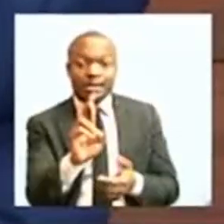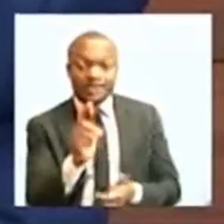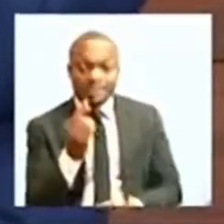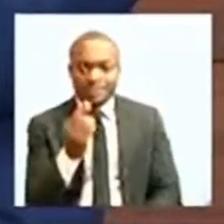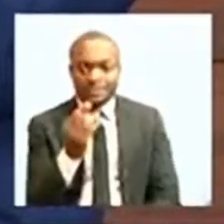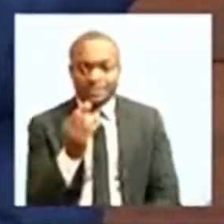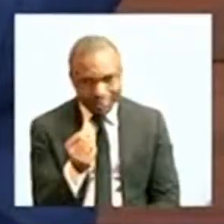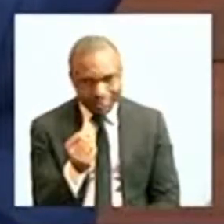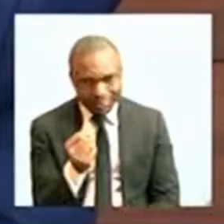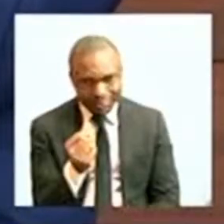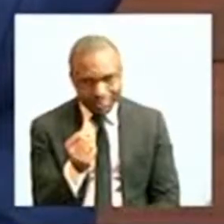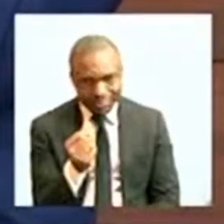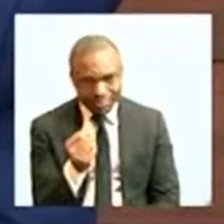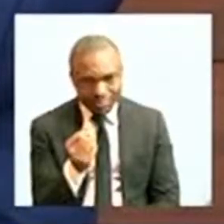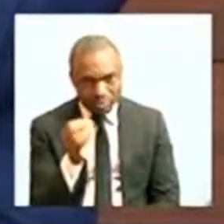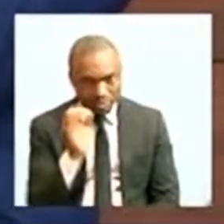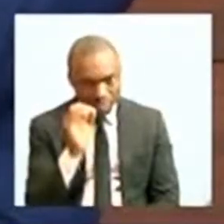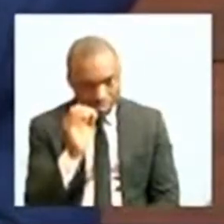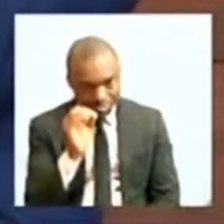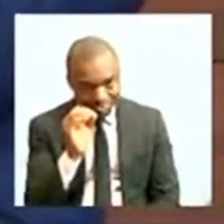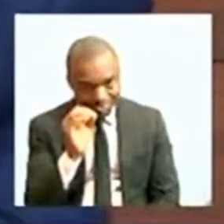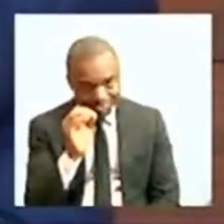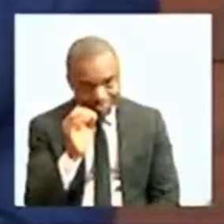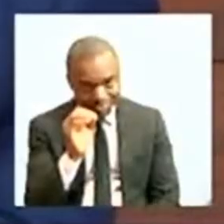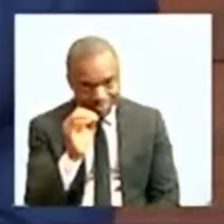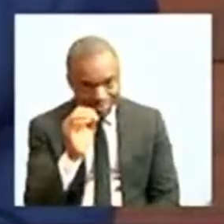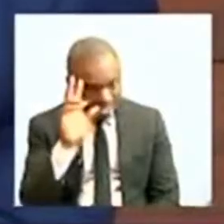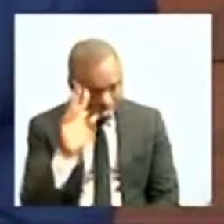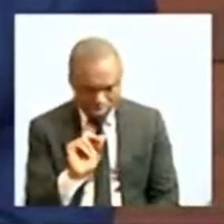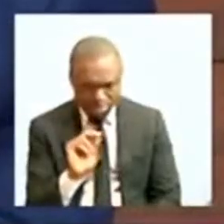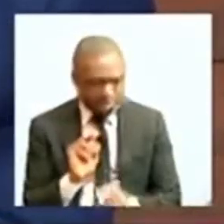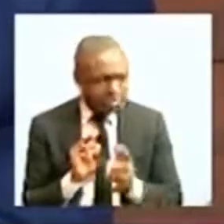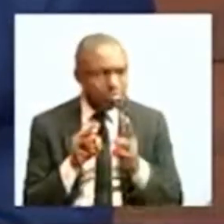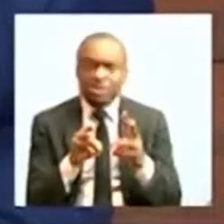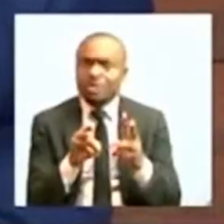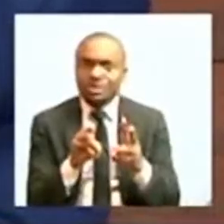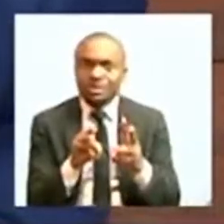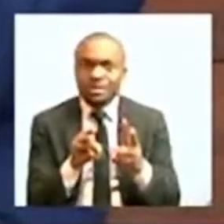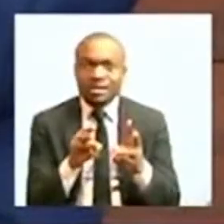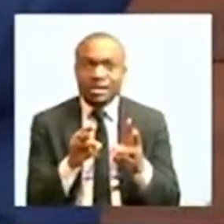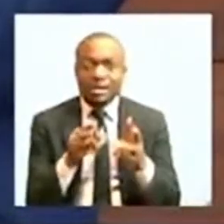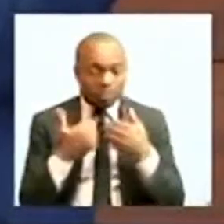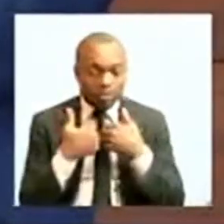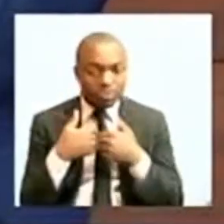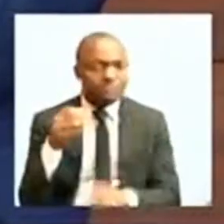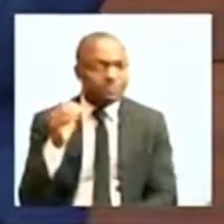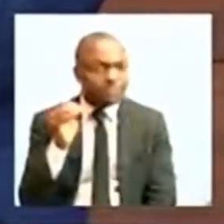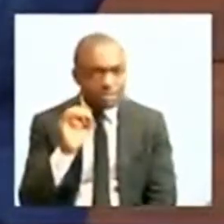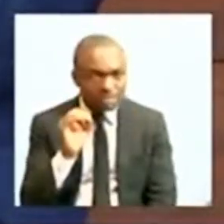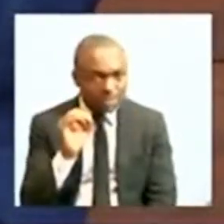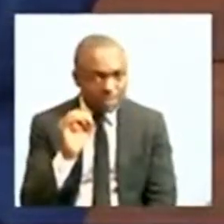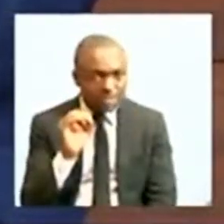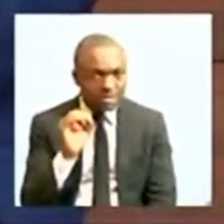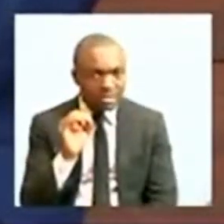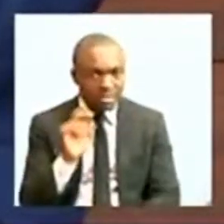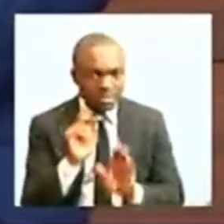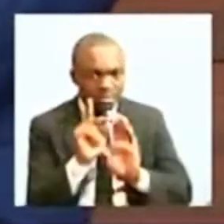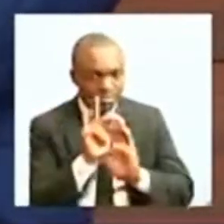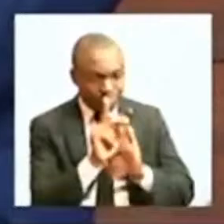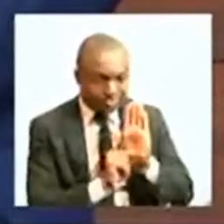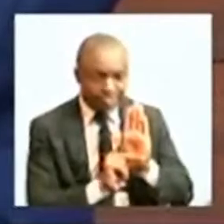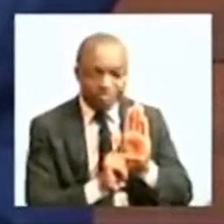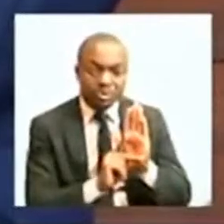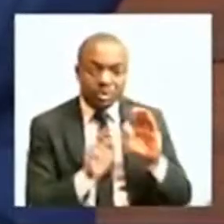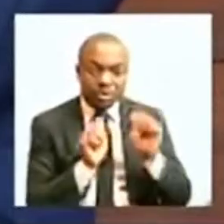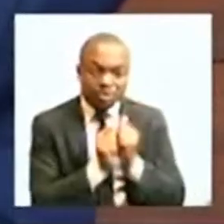funds to come to zero. Because there's no way we can have a zero-based policy